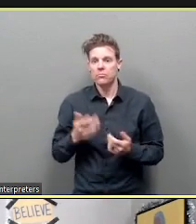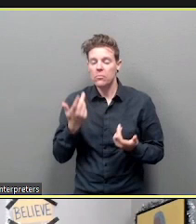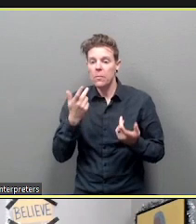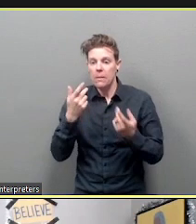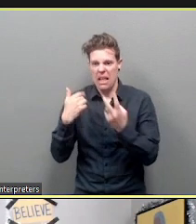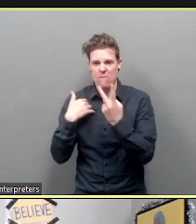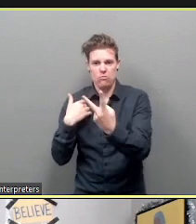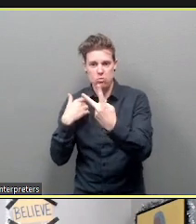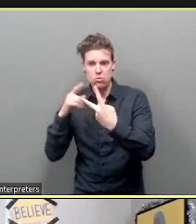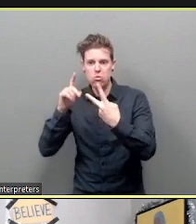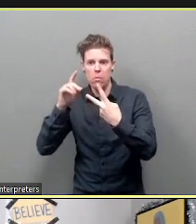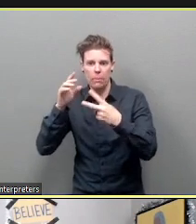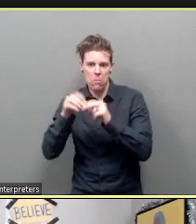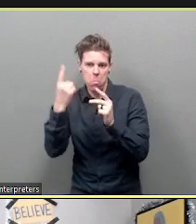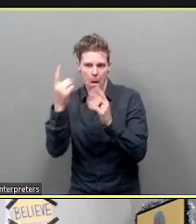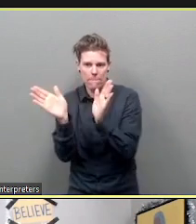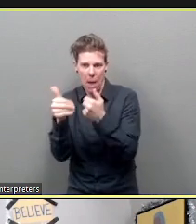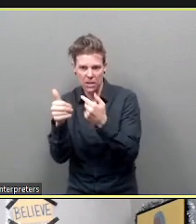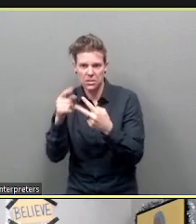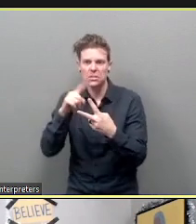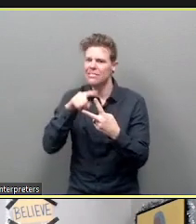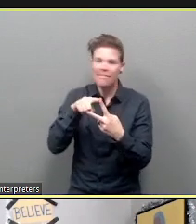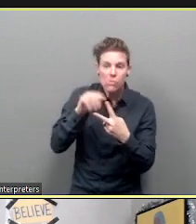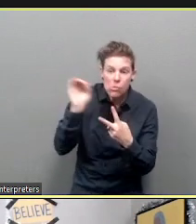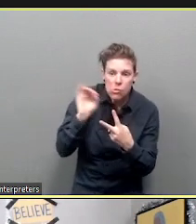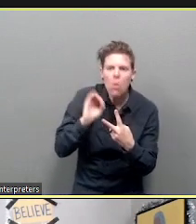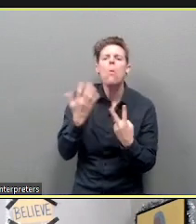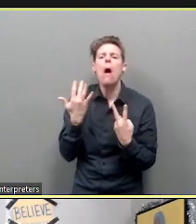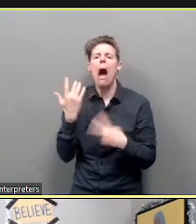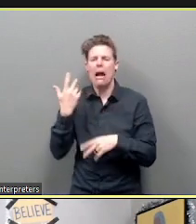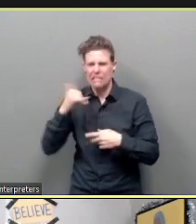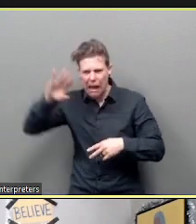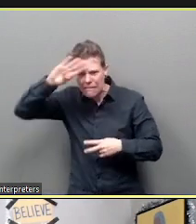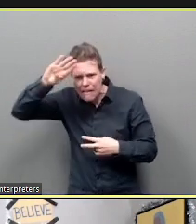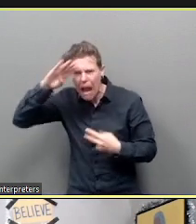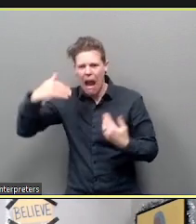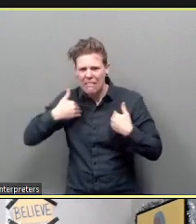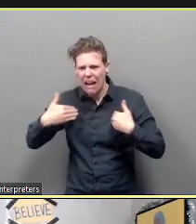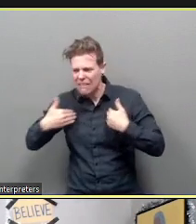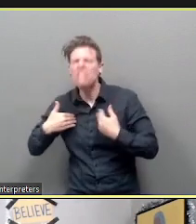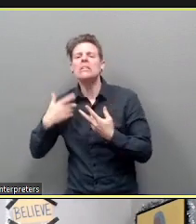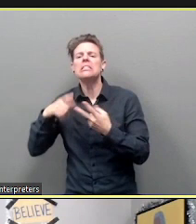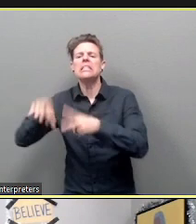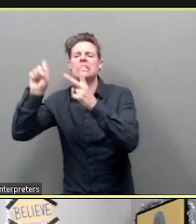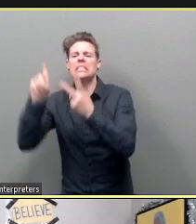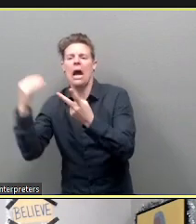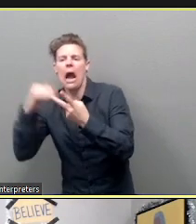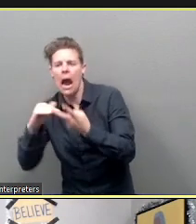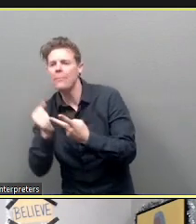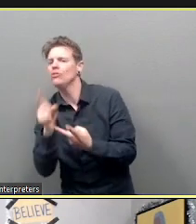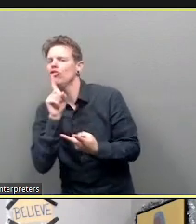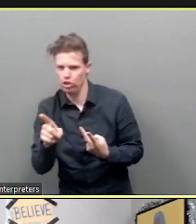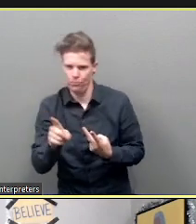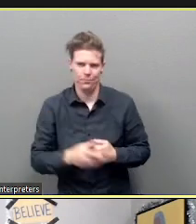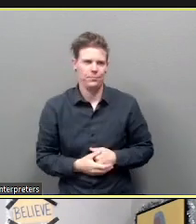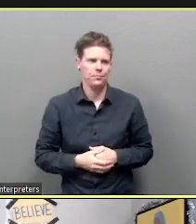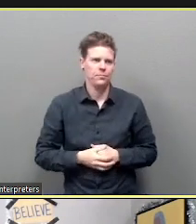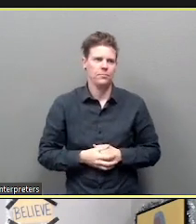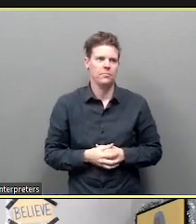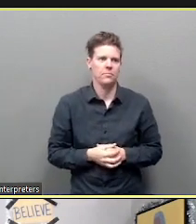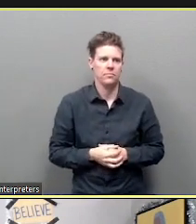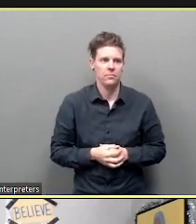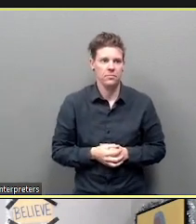positive. It's really important if you have symptoms to stay home until you know the result. And if